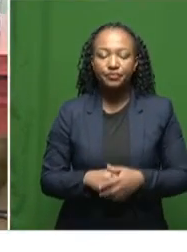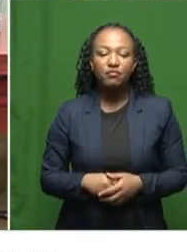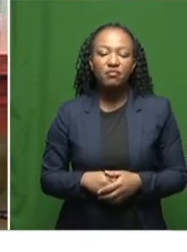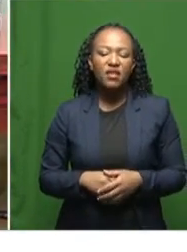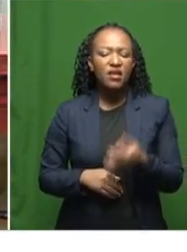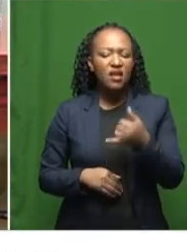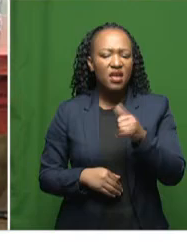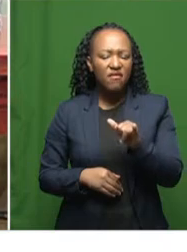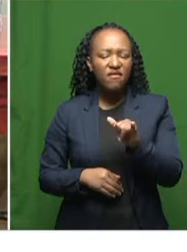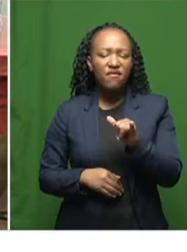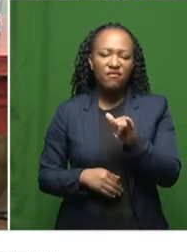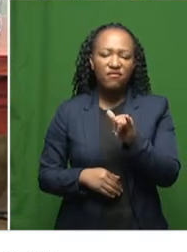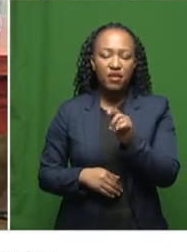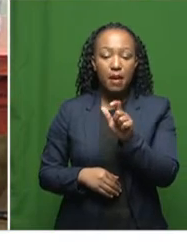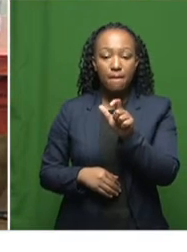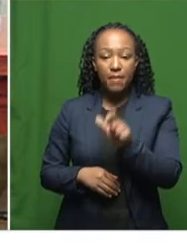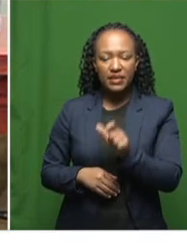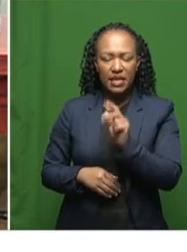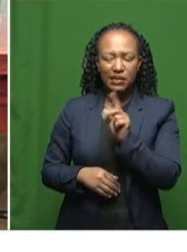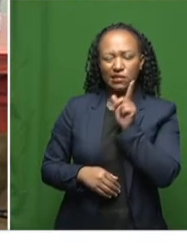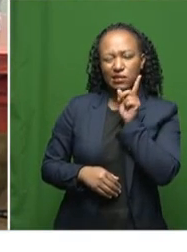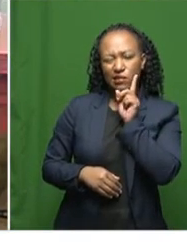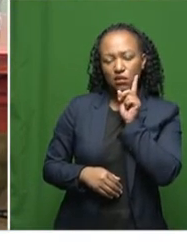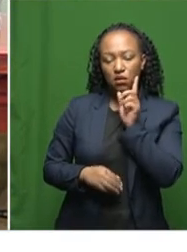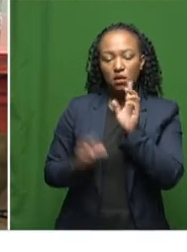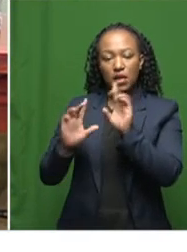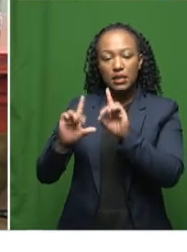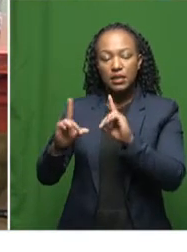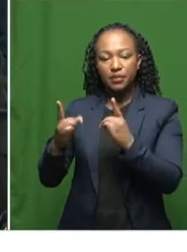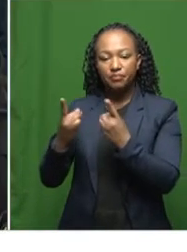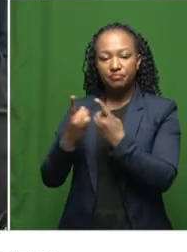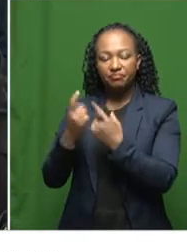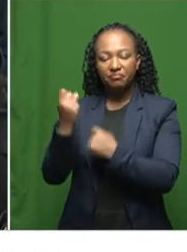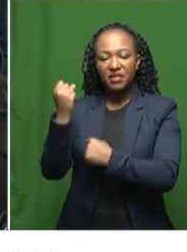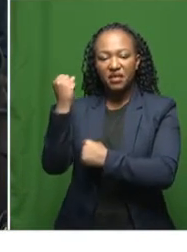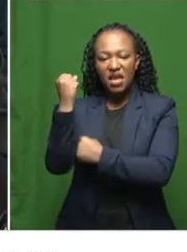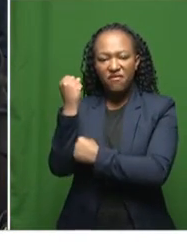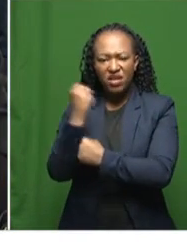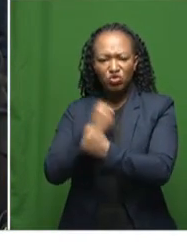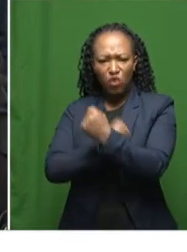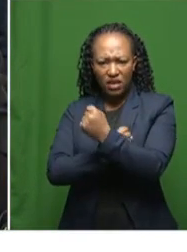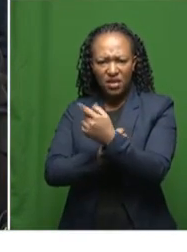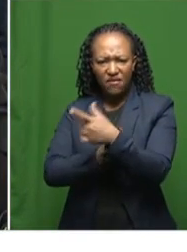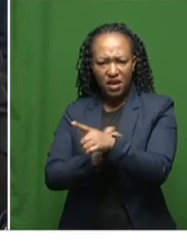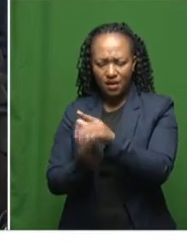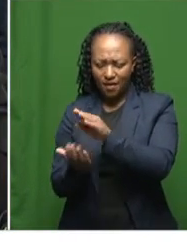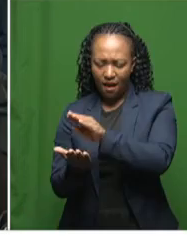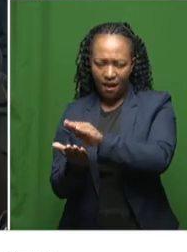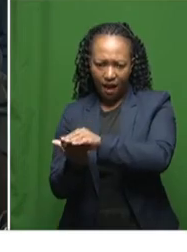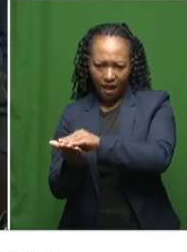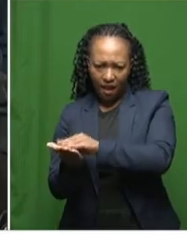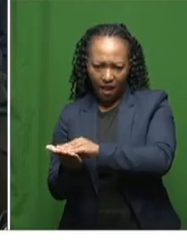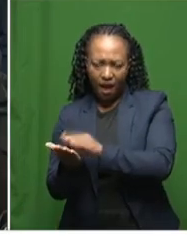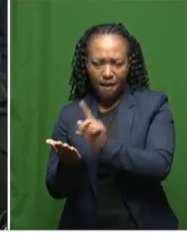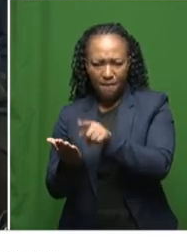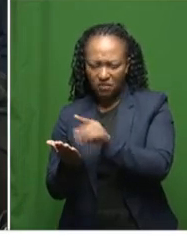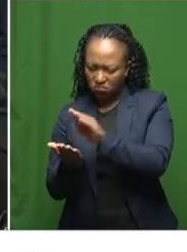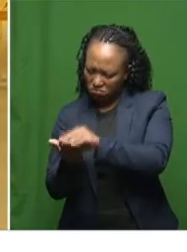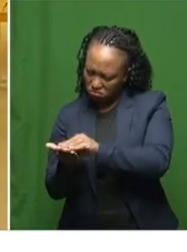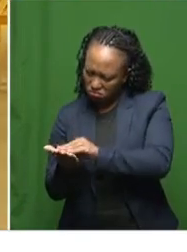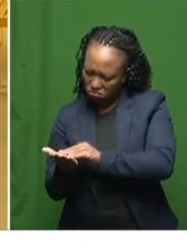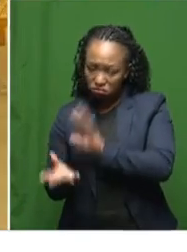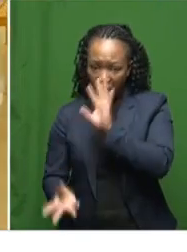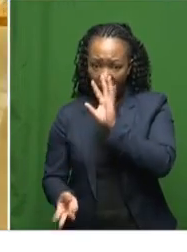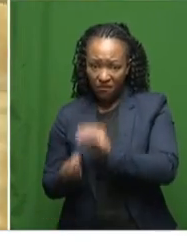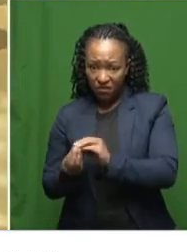one looks at what was quantified by the Department of Infrastructure, that work alone,